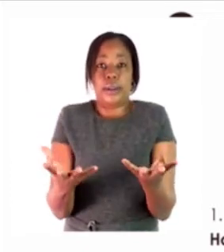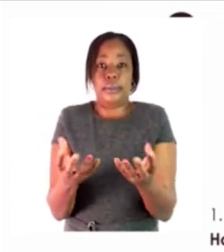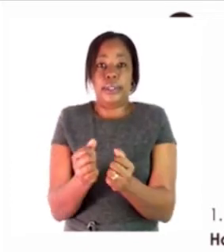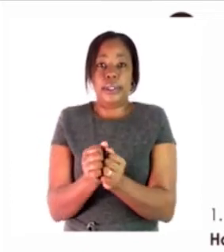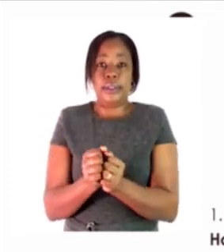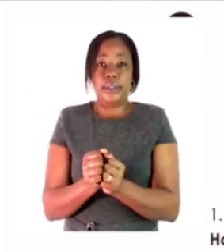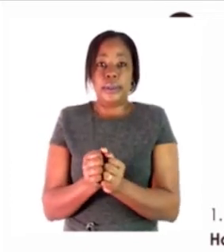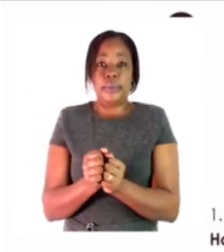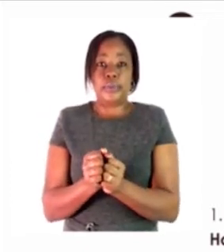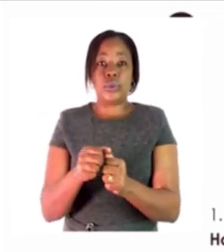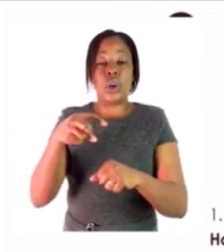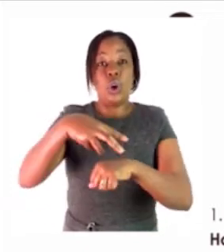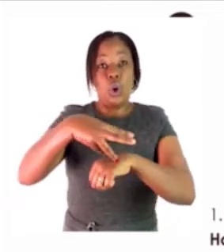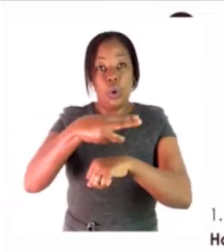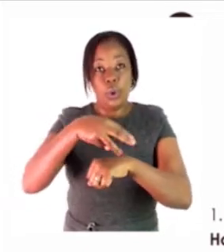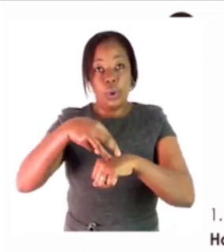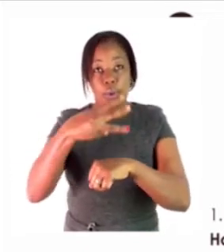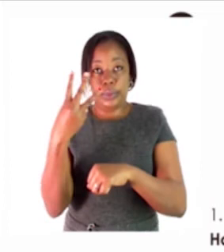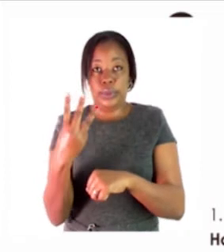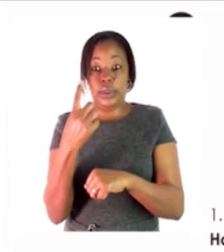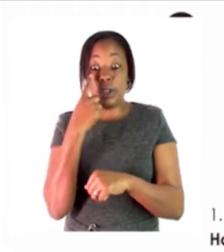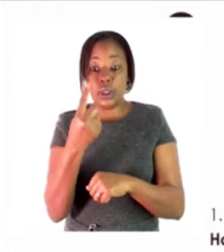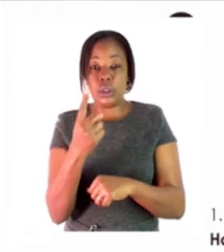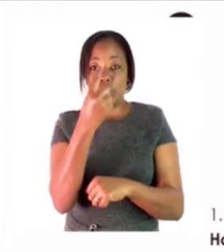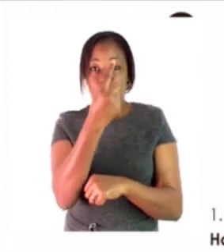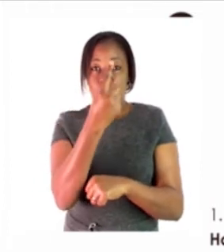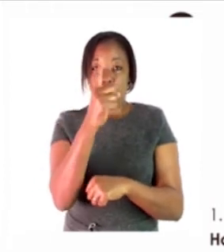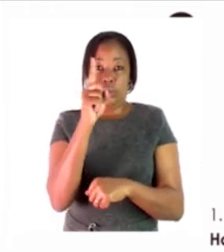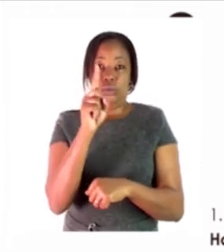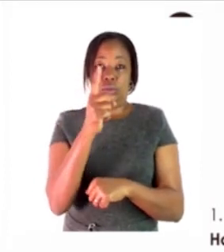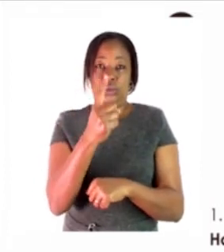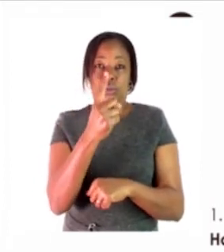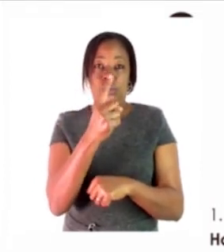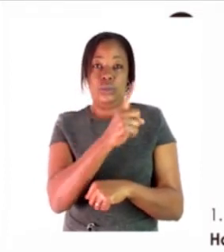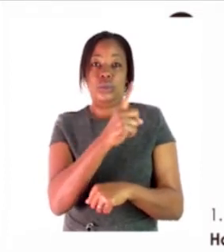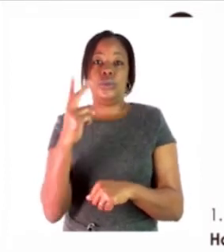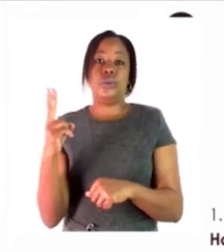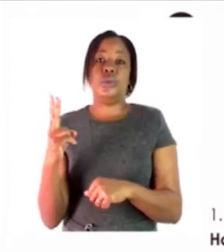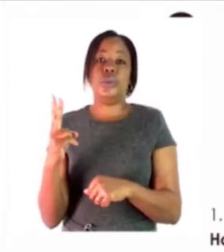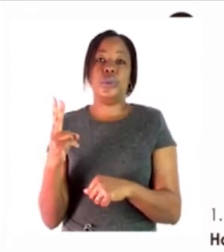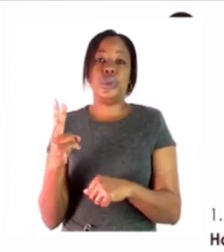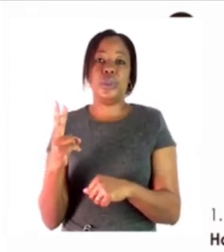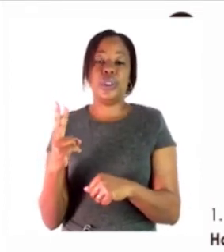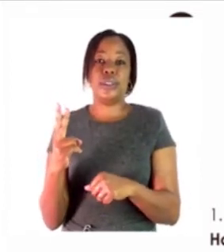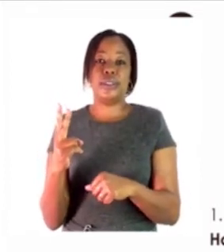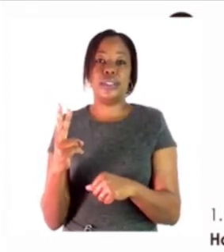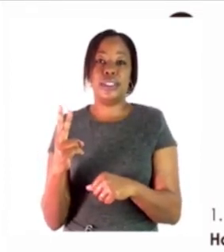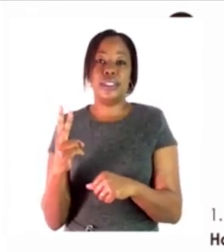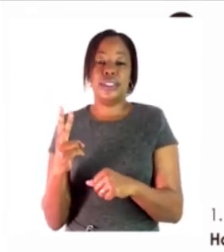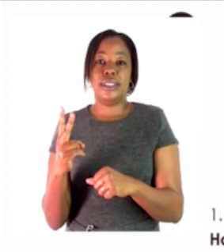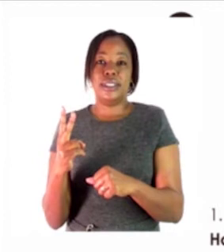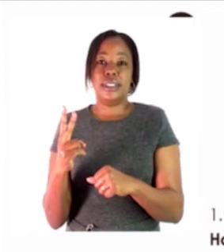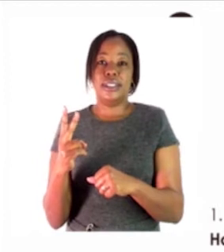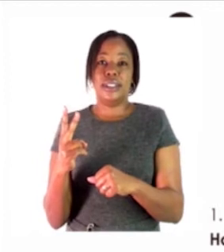Okay. On Wednesday, you saw how many ribbons? There are 12 ribbons that you saw. And on one